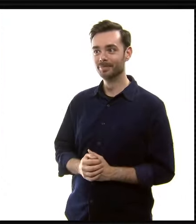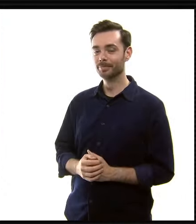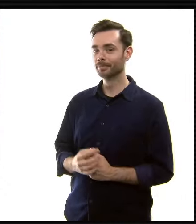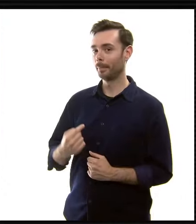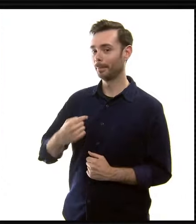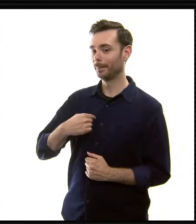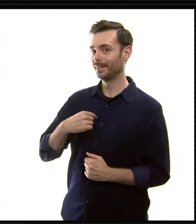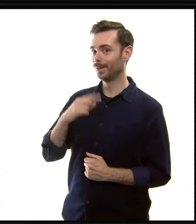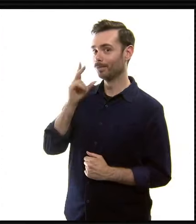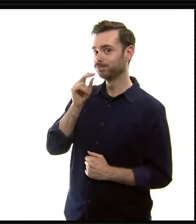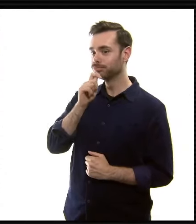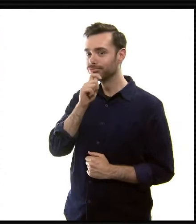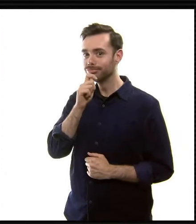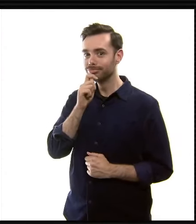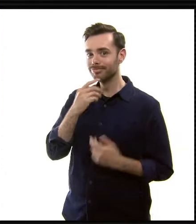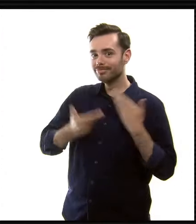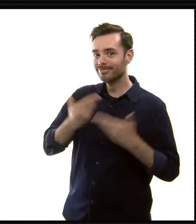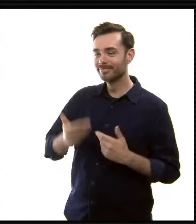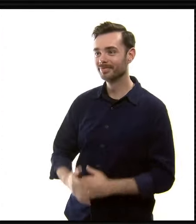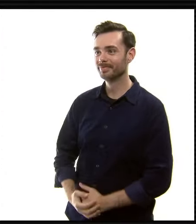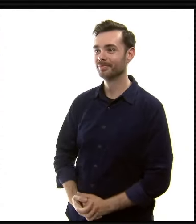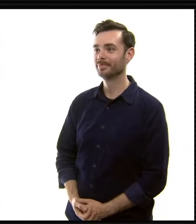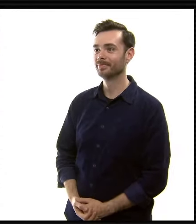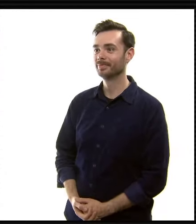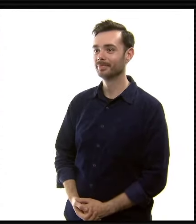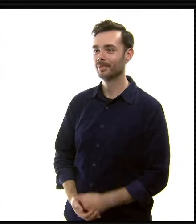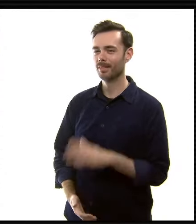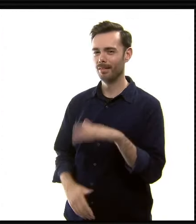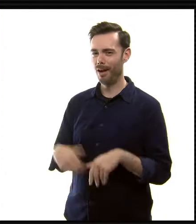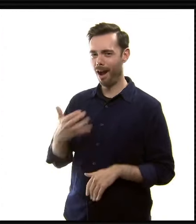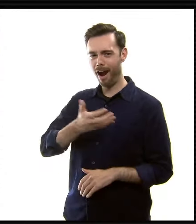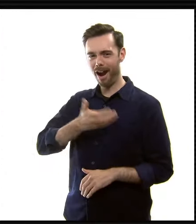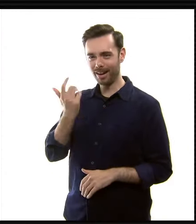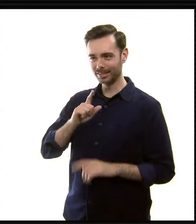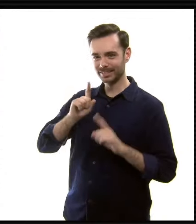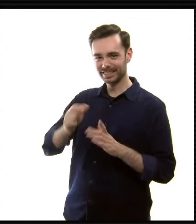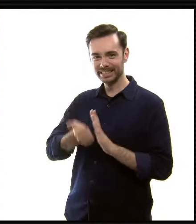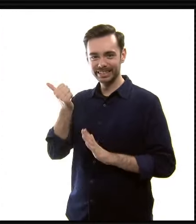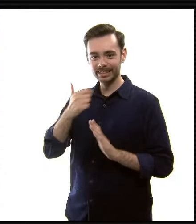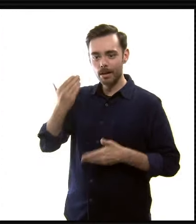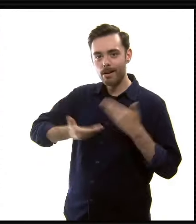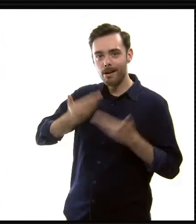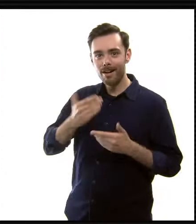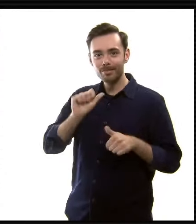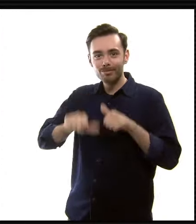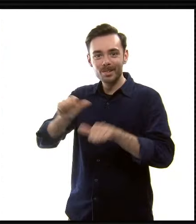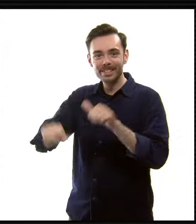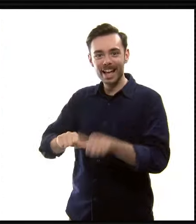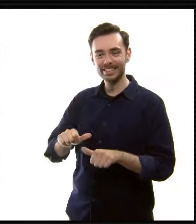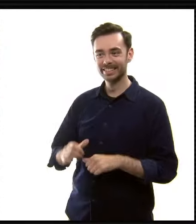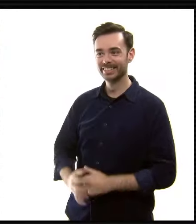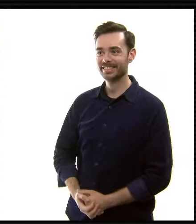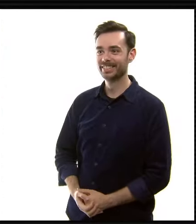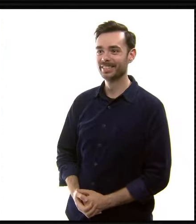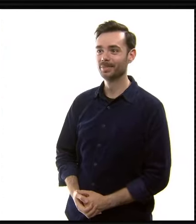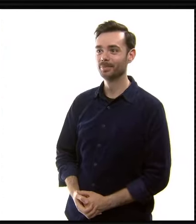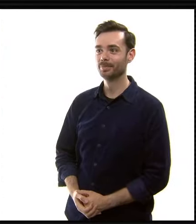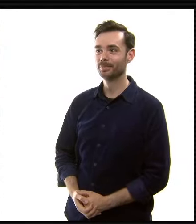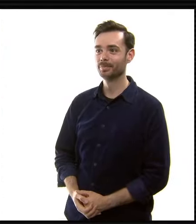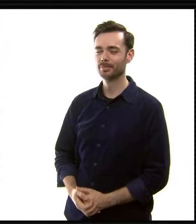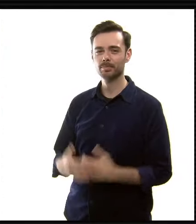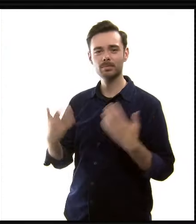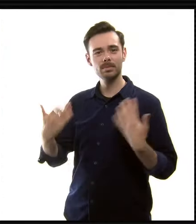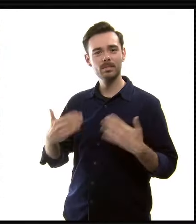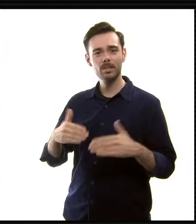If it ever doesn't work out in minifigures, you could go into voiceover because it was sounding good. So much goes into making these minifigures, right?